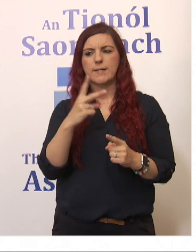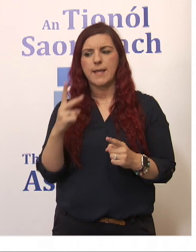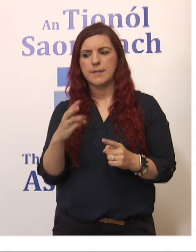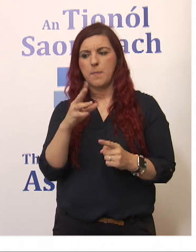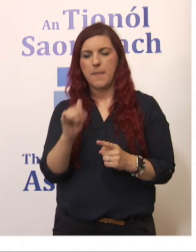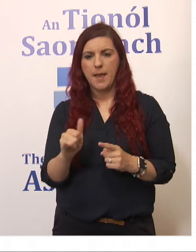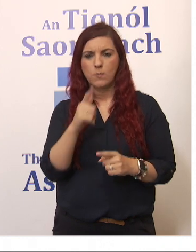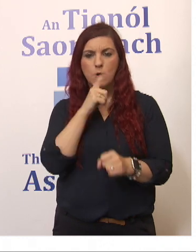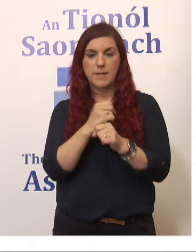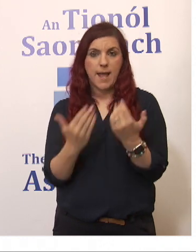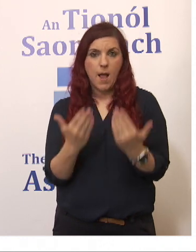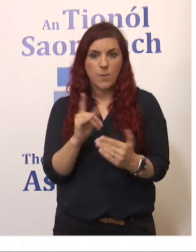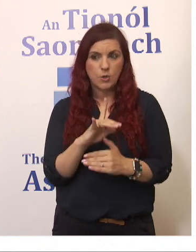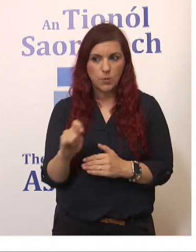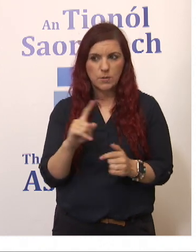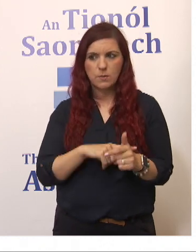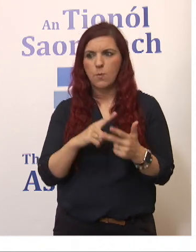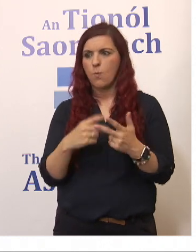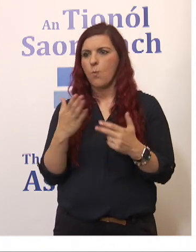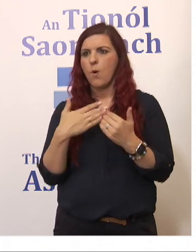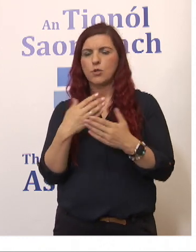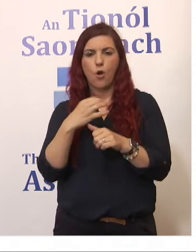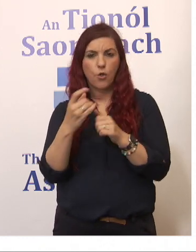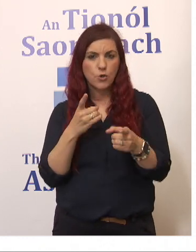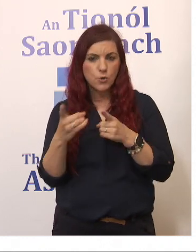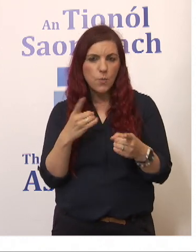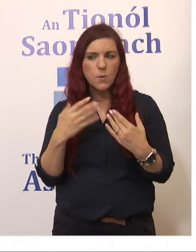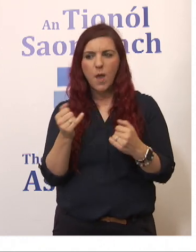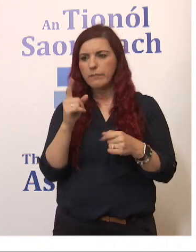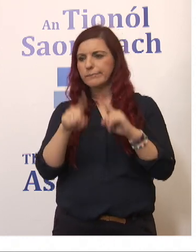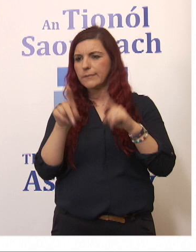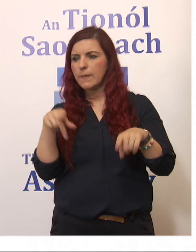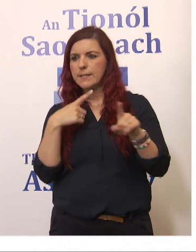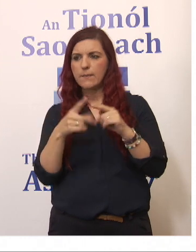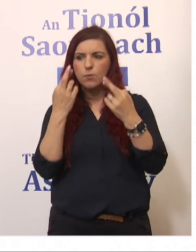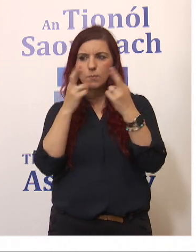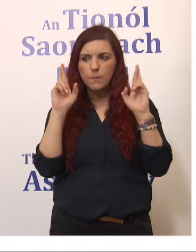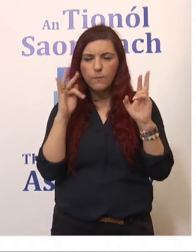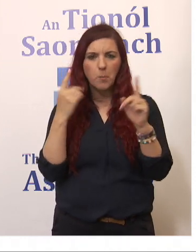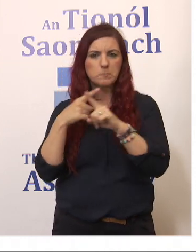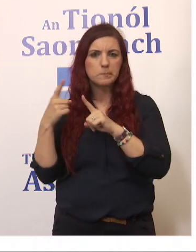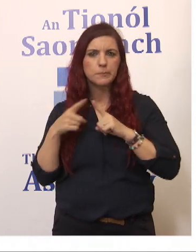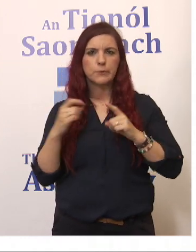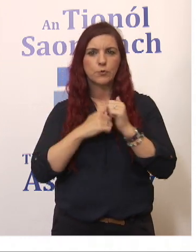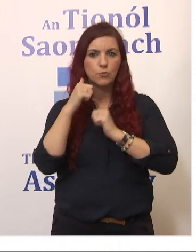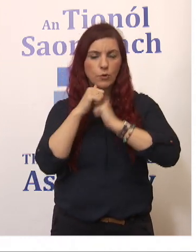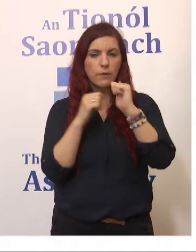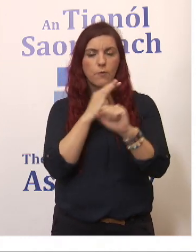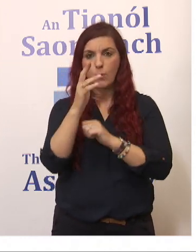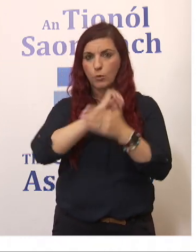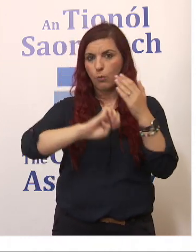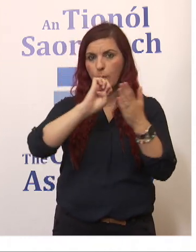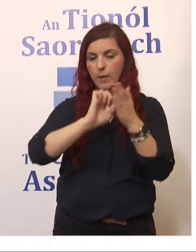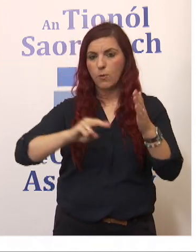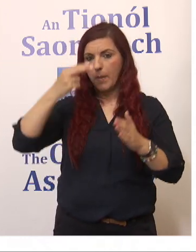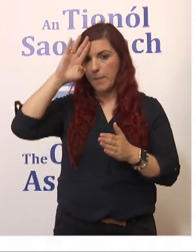about how do we do it, what others do. We had the various representatives from different mayor structures in Europe and North America, and